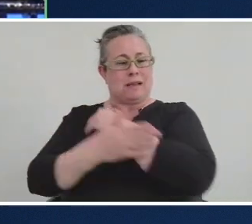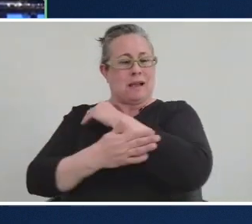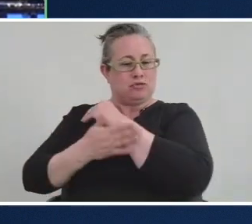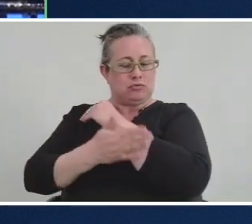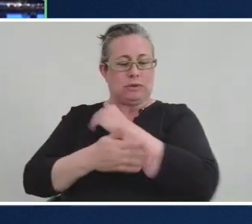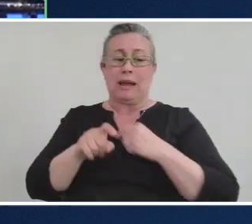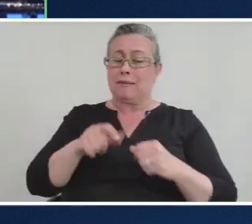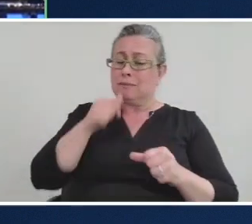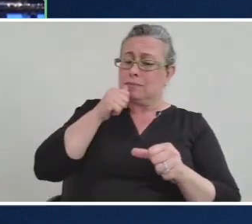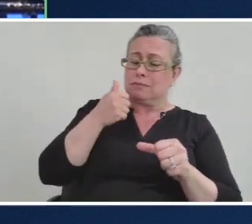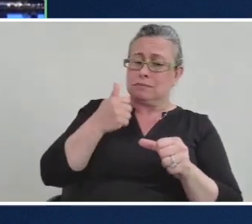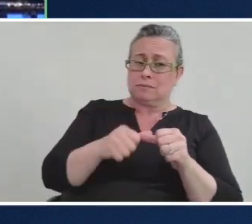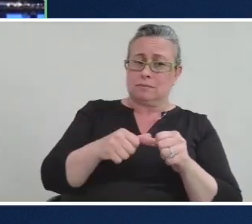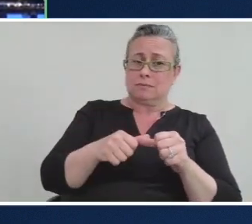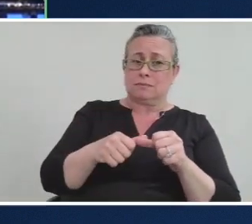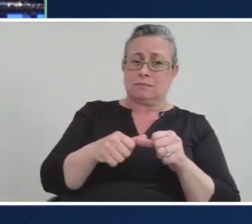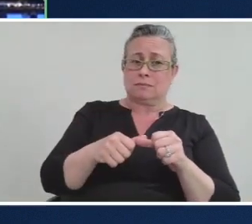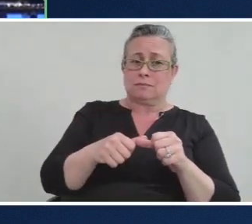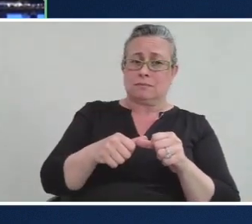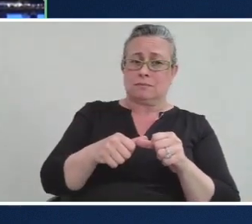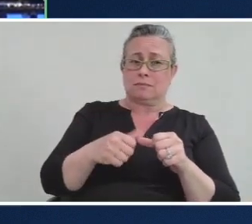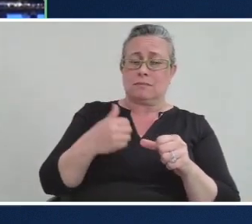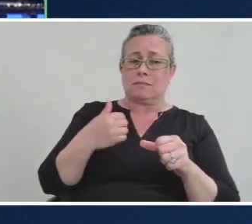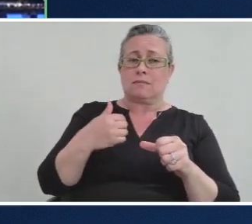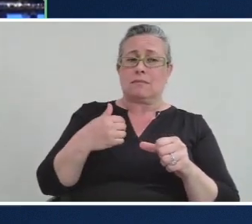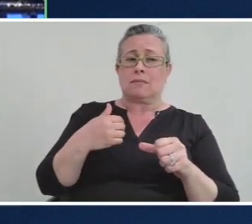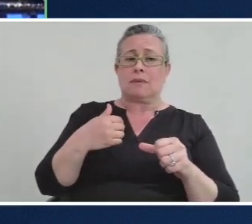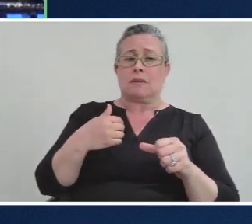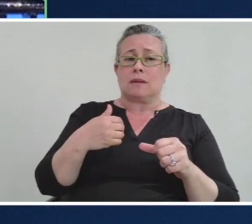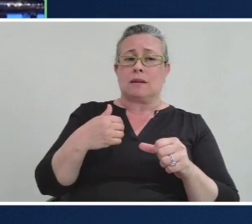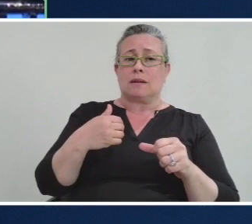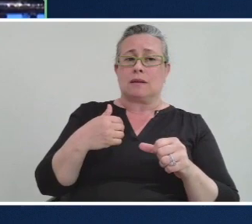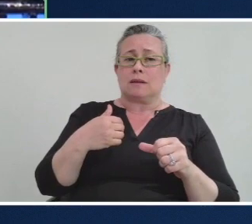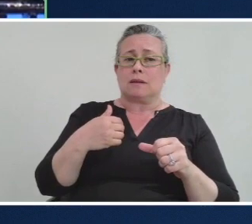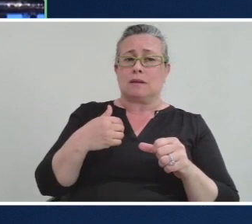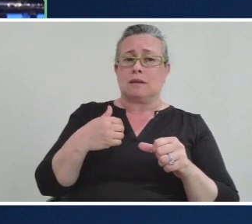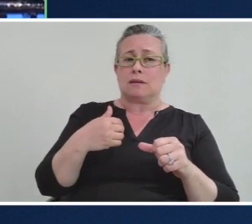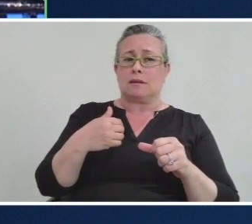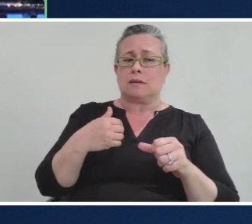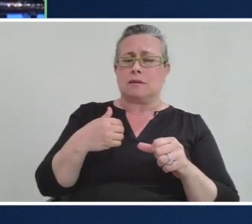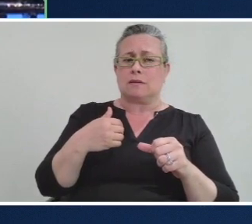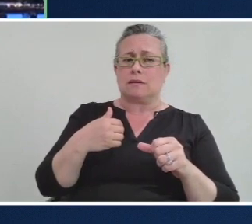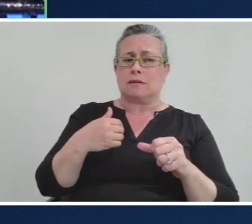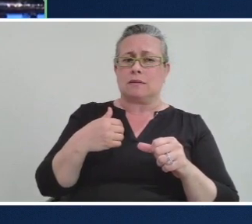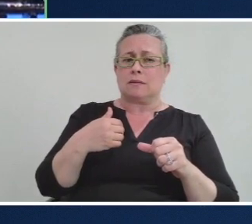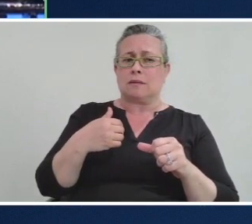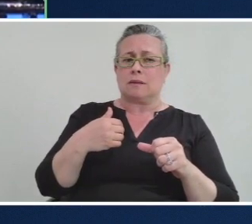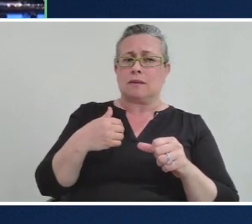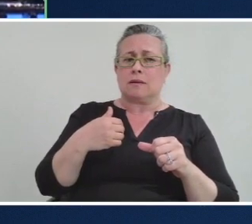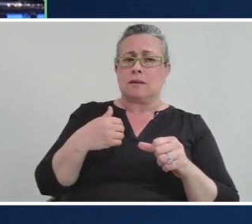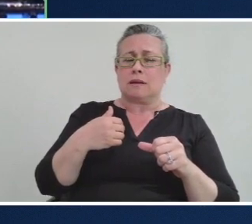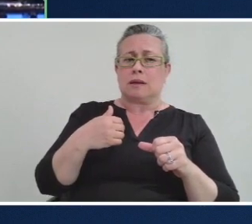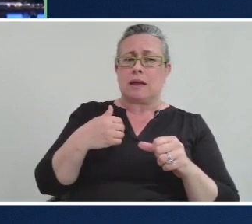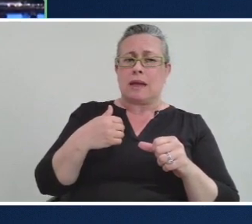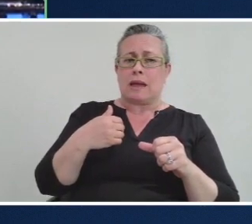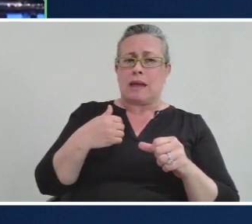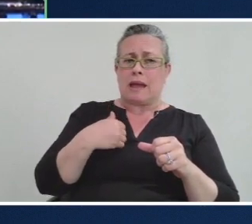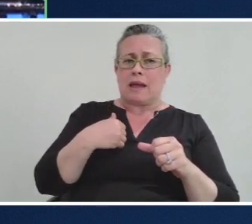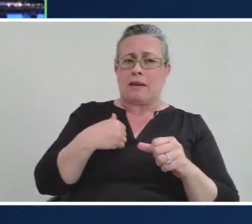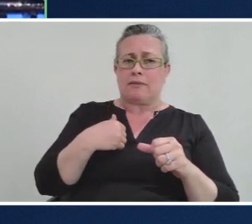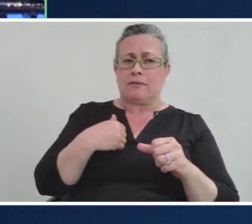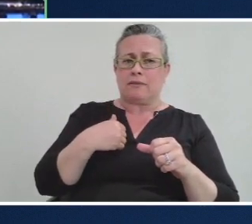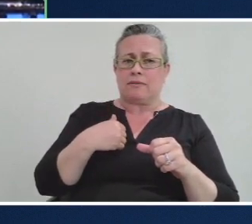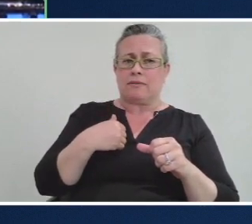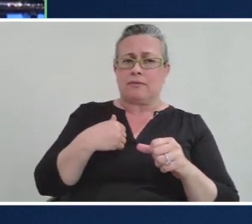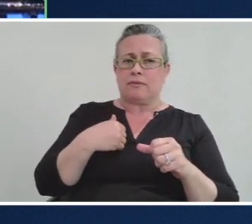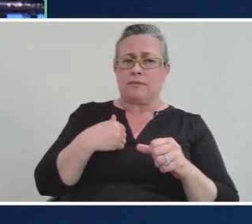strong linkages between the non-achievement of the SDGs in a few years, because we all know that